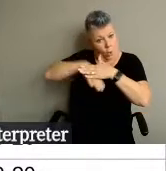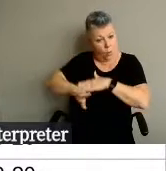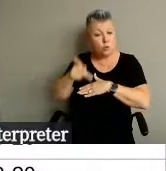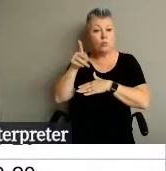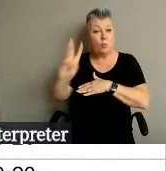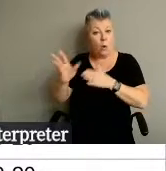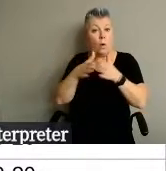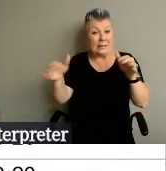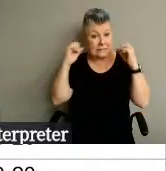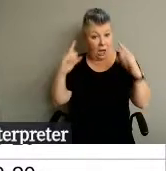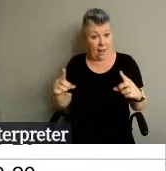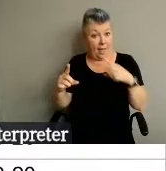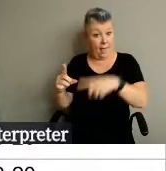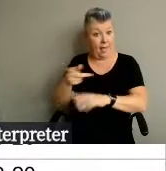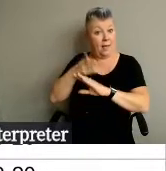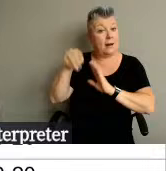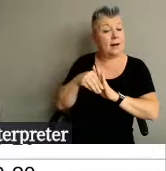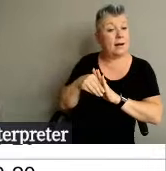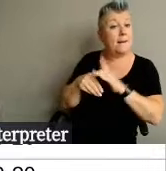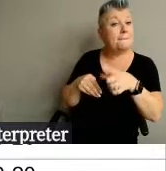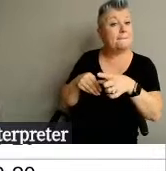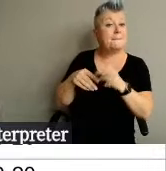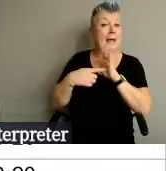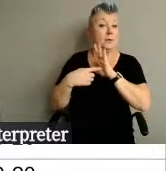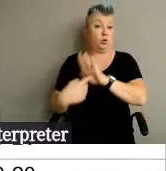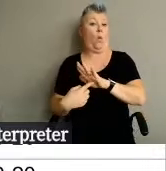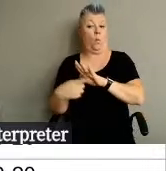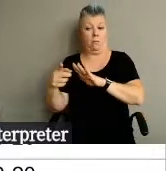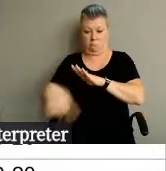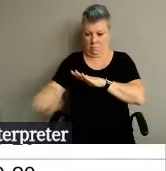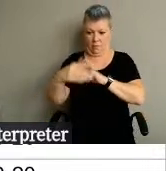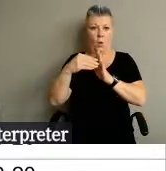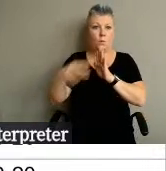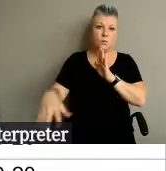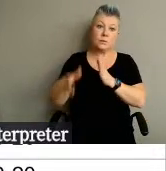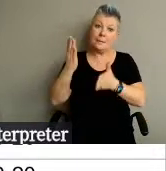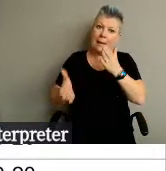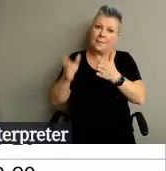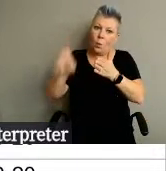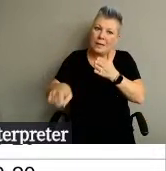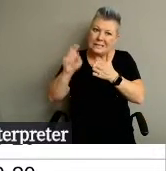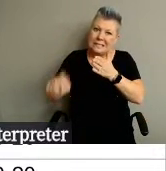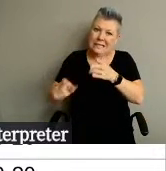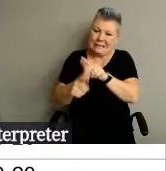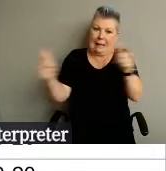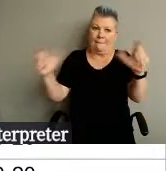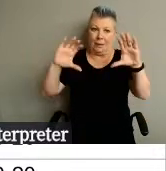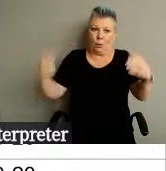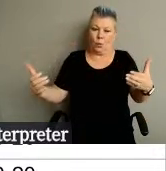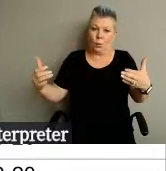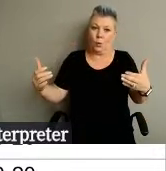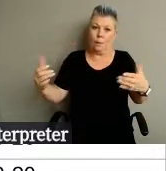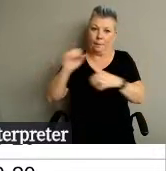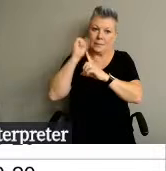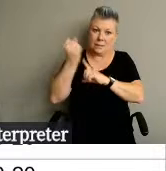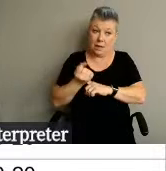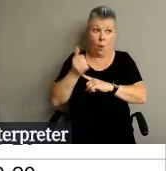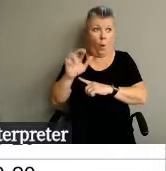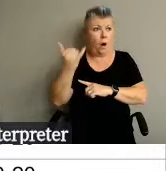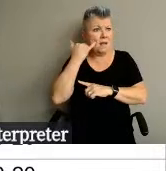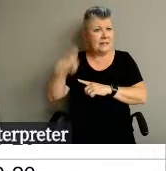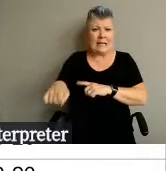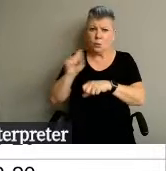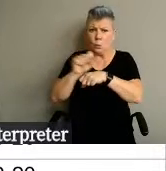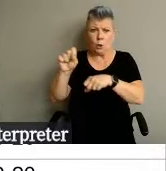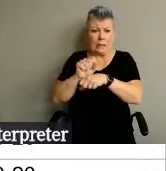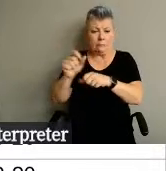Parkway General Education programs and show those students what they might need in that larger group setting, or if it's something that they need to work